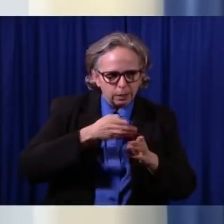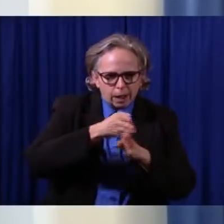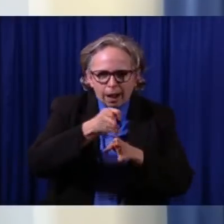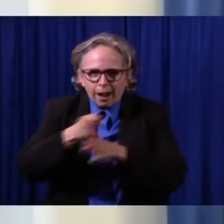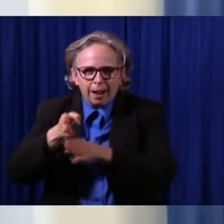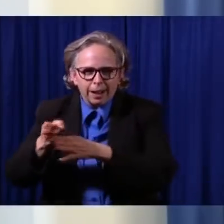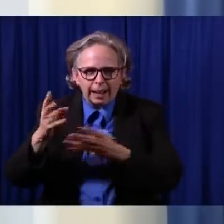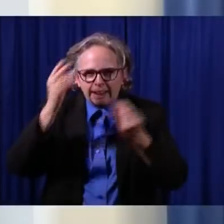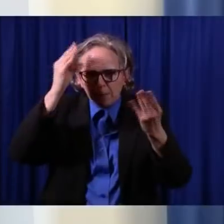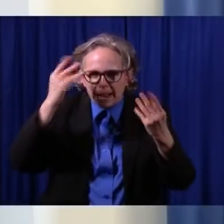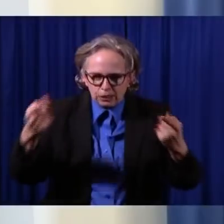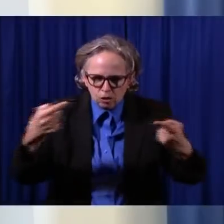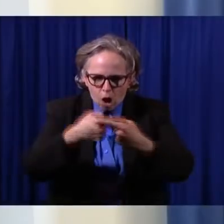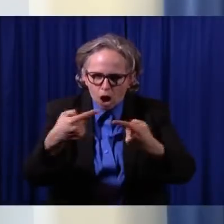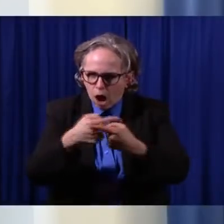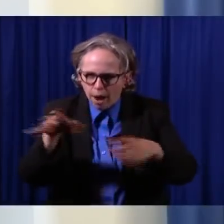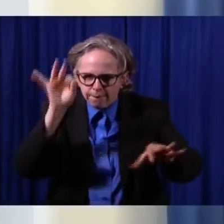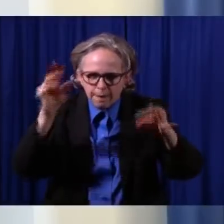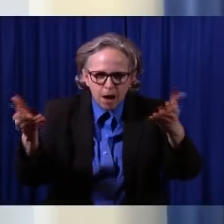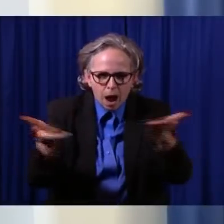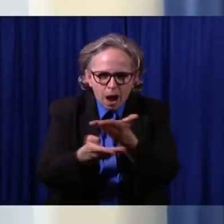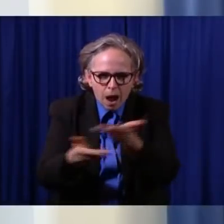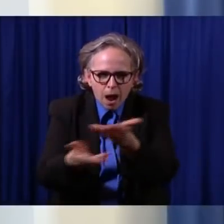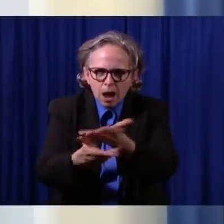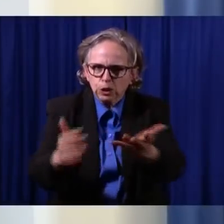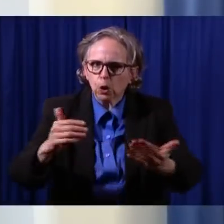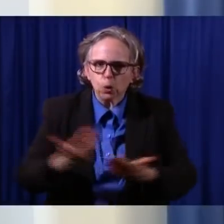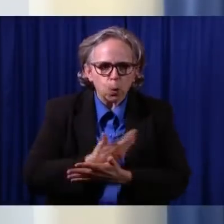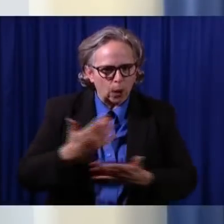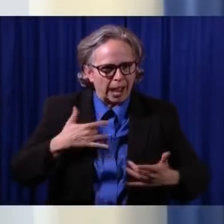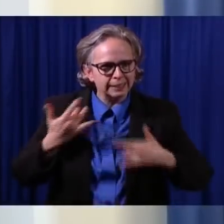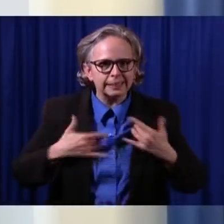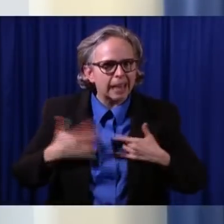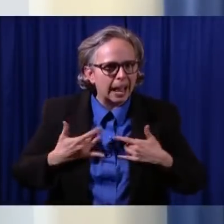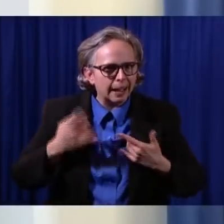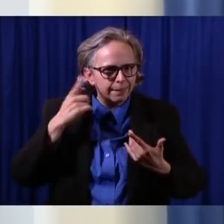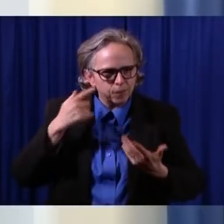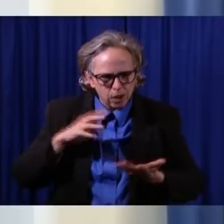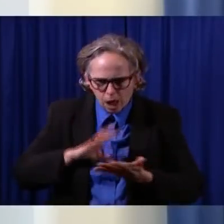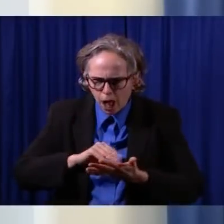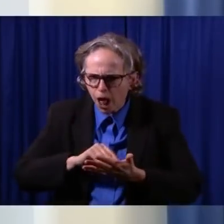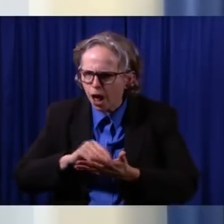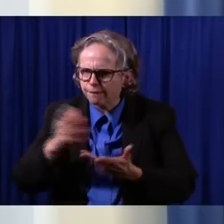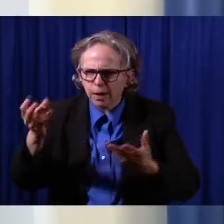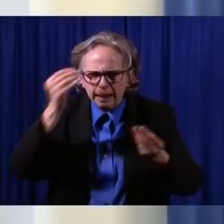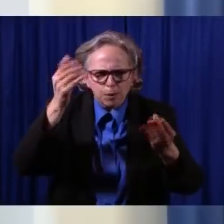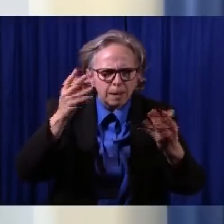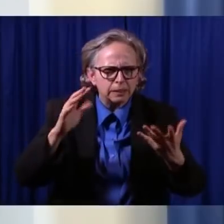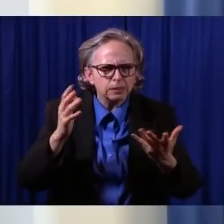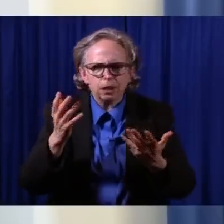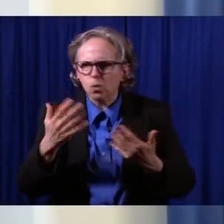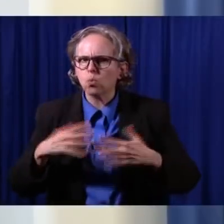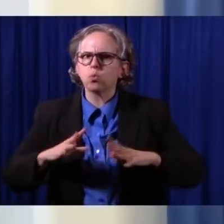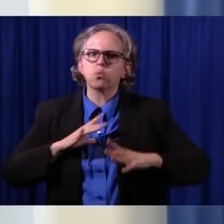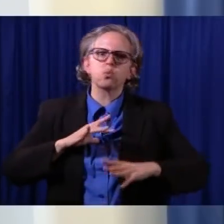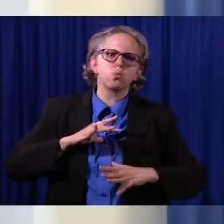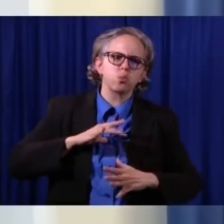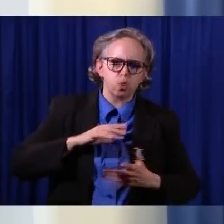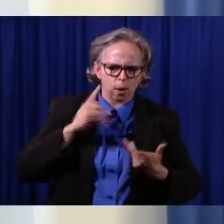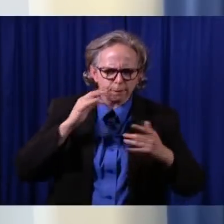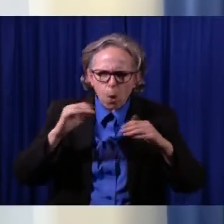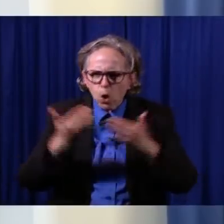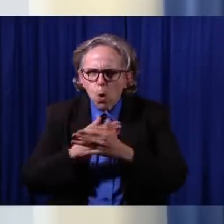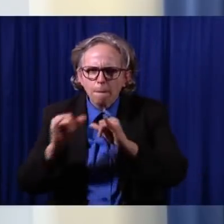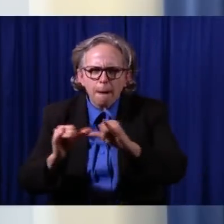very exciting to get some of these new metrics. And I think, the goal for all the governors and